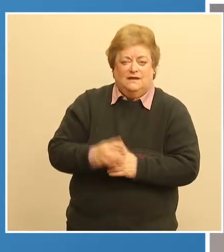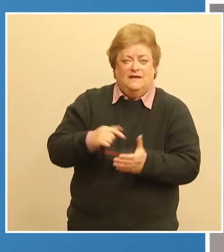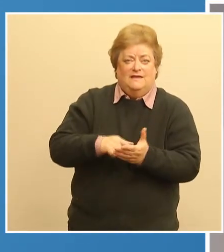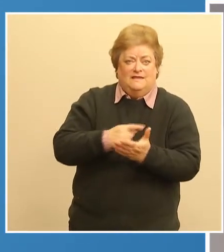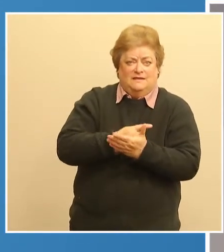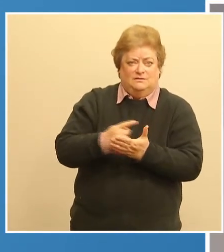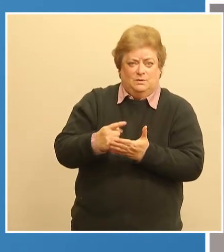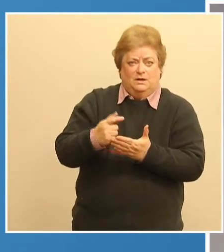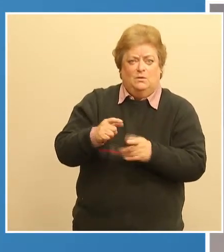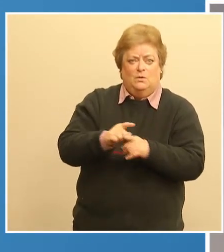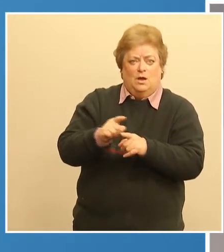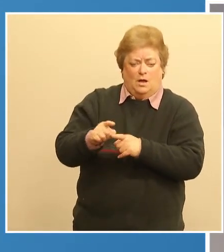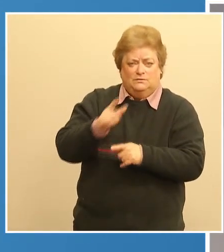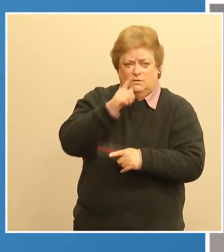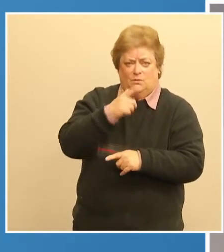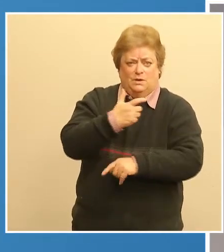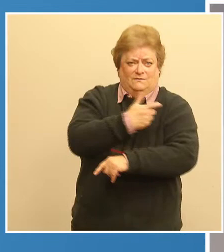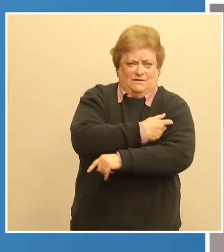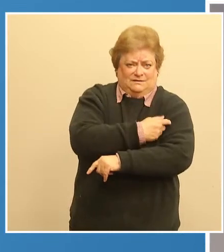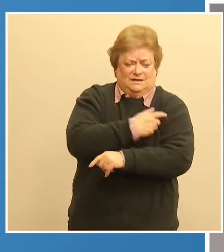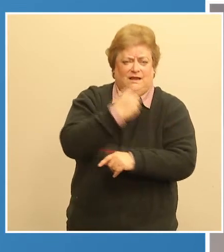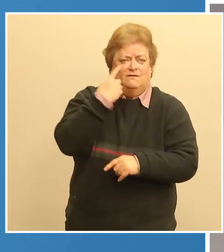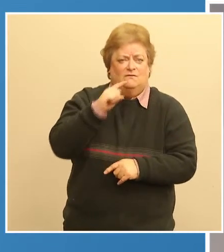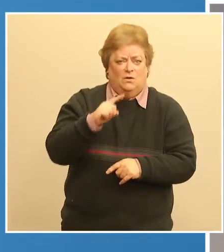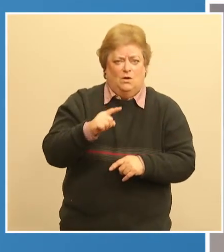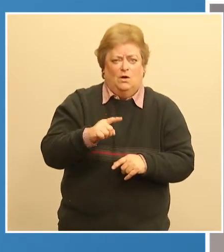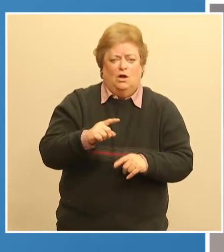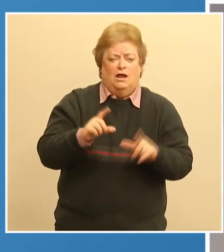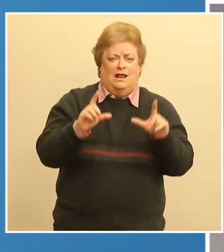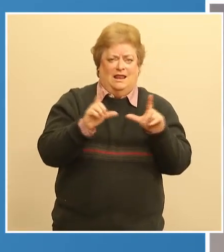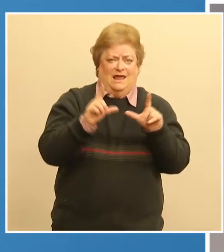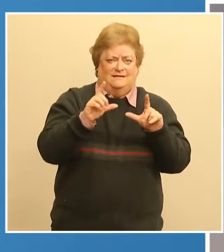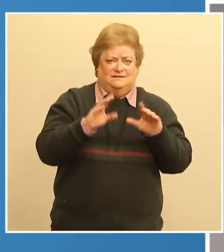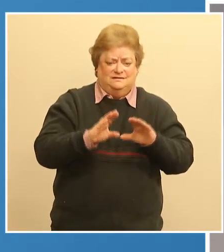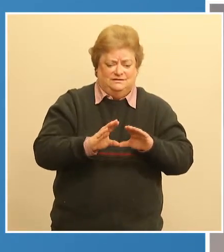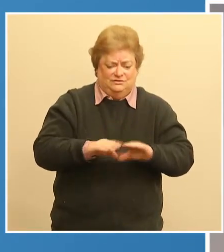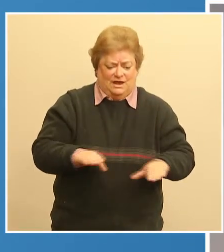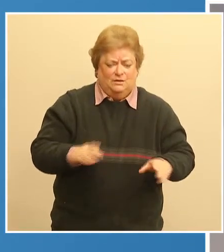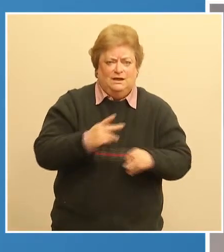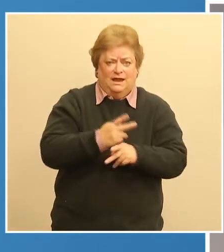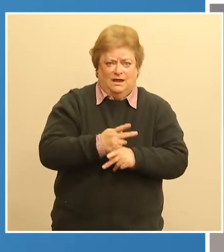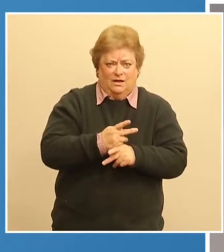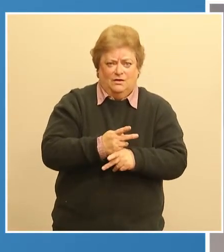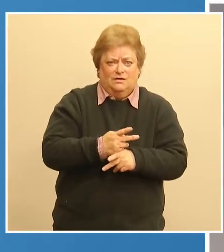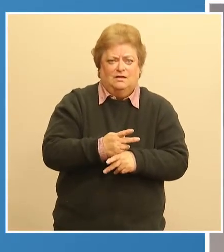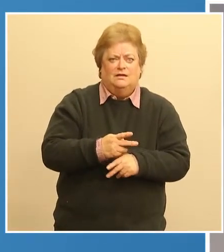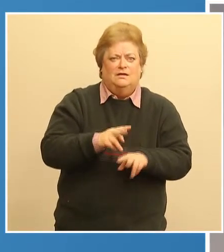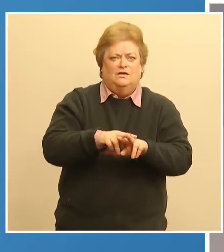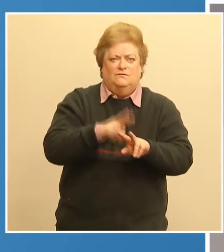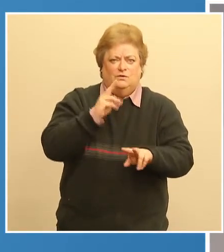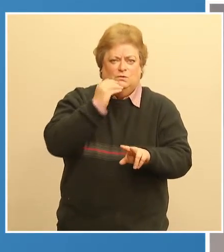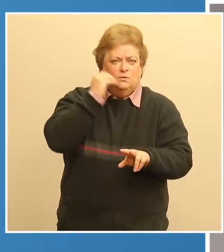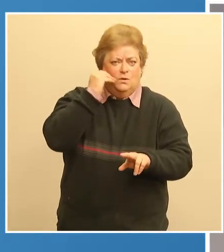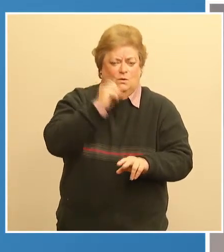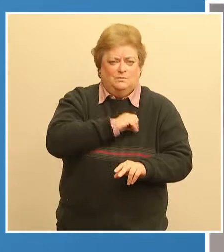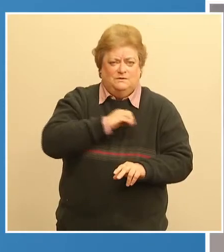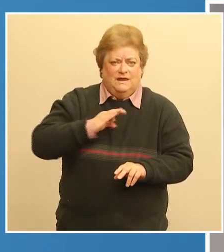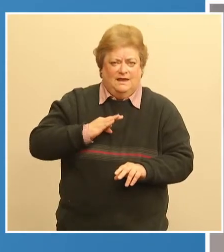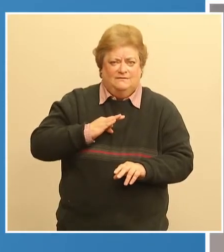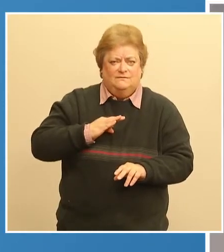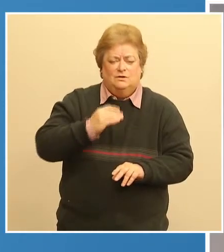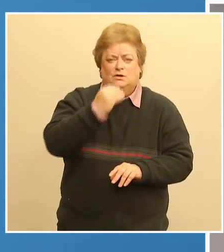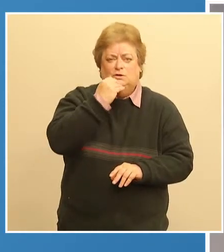week we will also, as the Mayor mentioned, start vaccinating licensed child care providers, funeral home